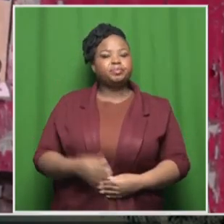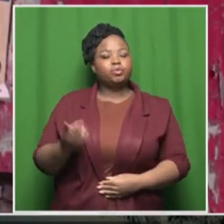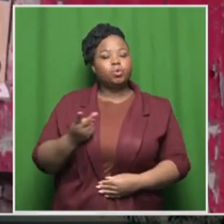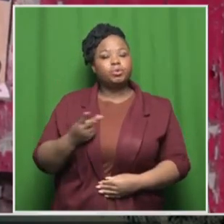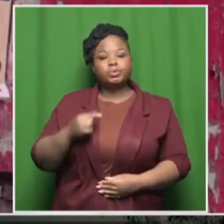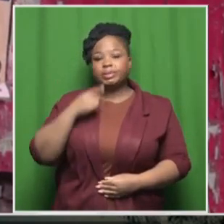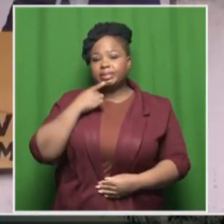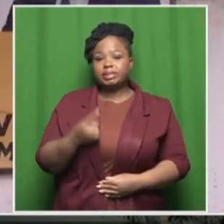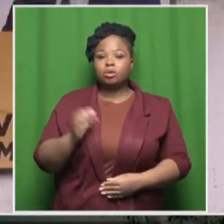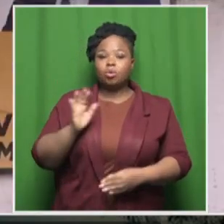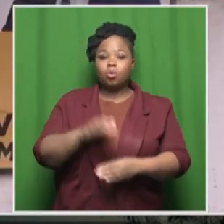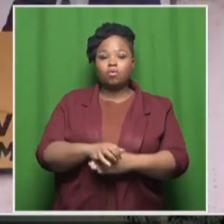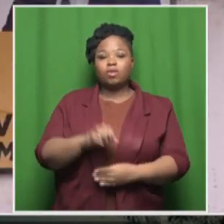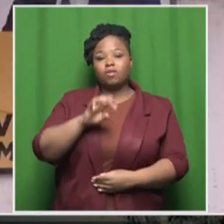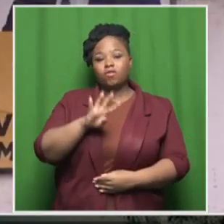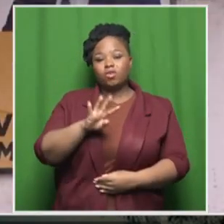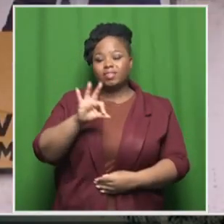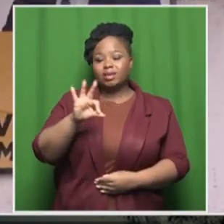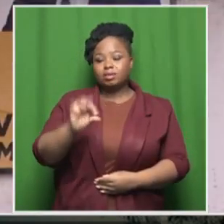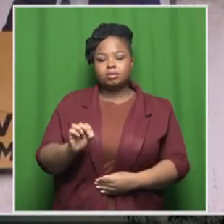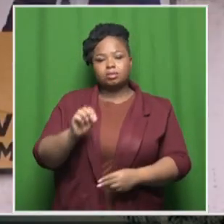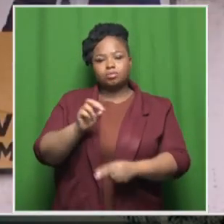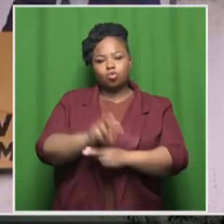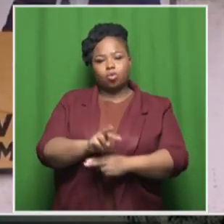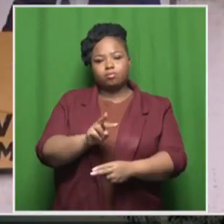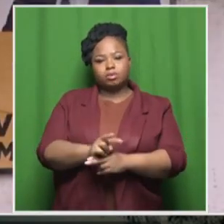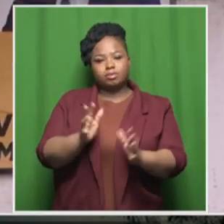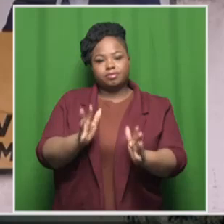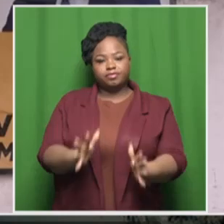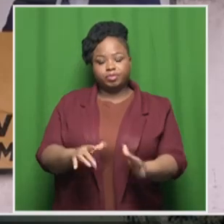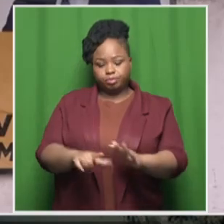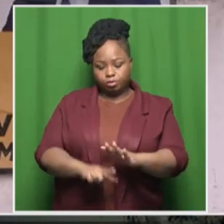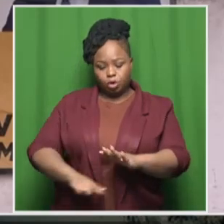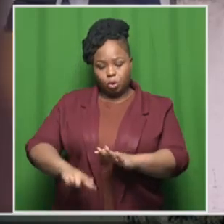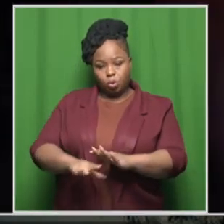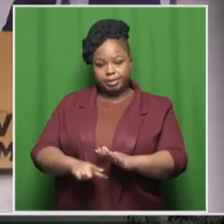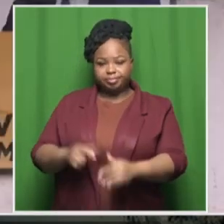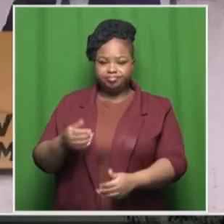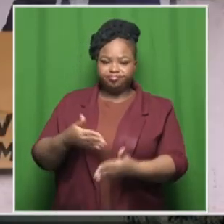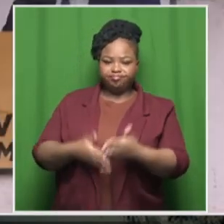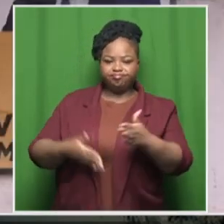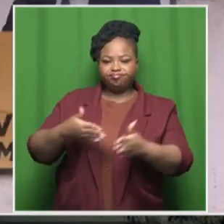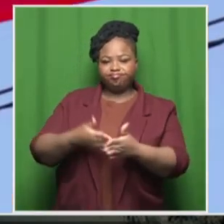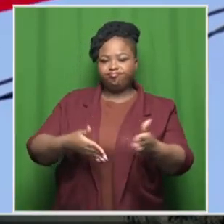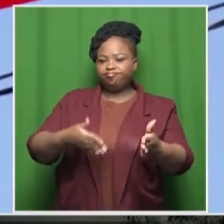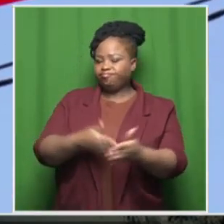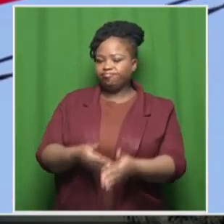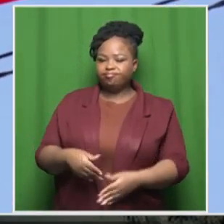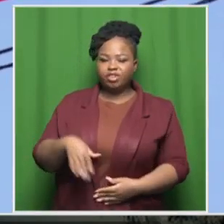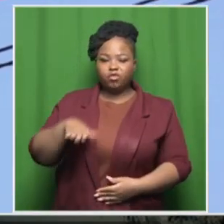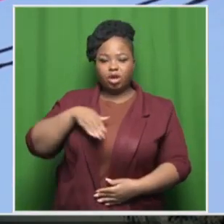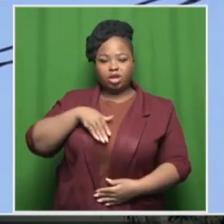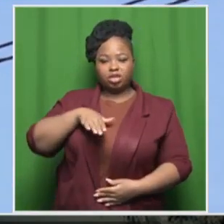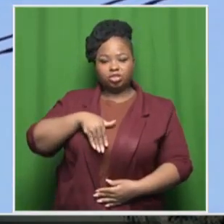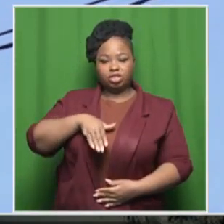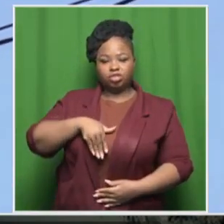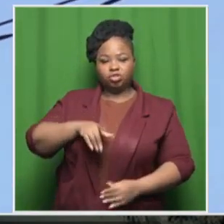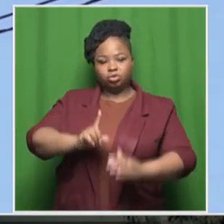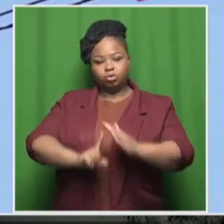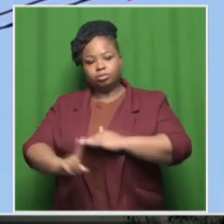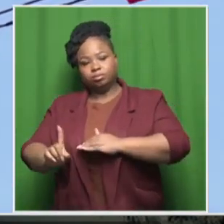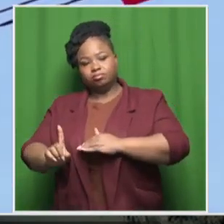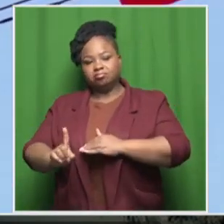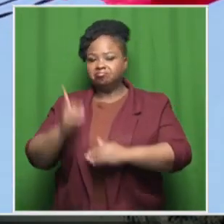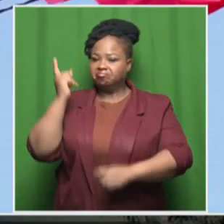more than 430 observers locally were denied accreditation, already casting doubt on